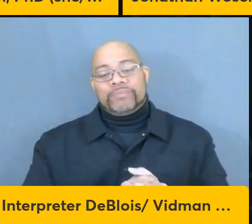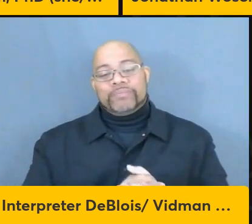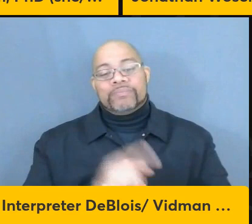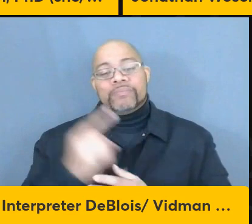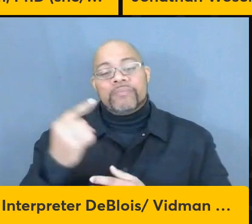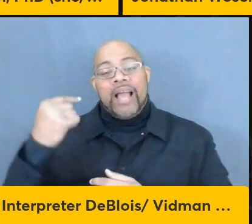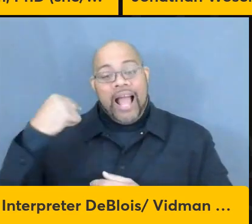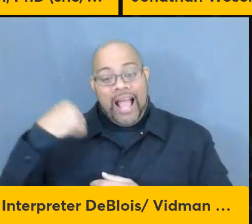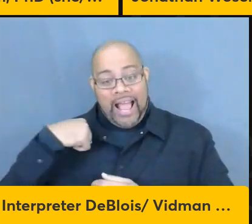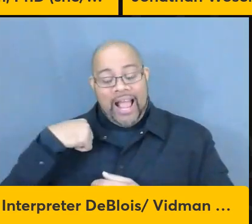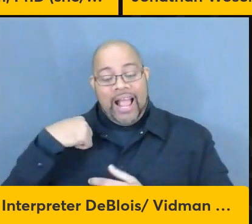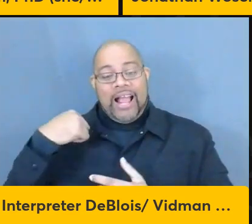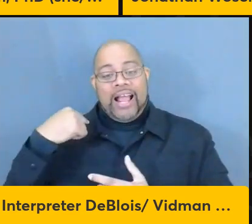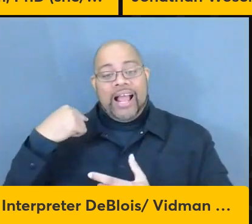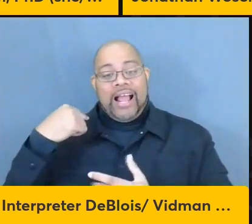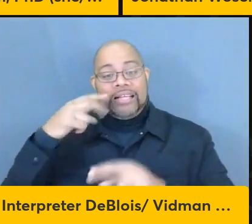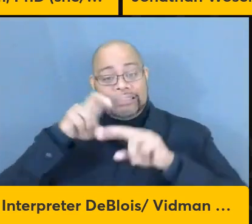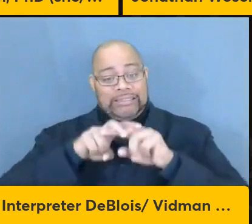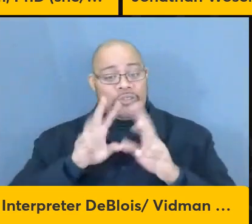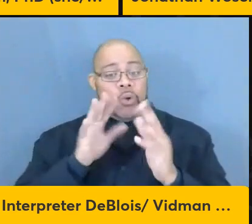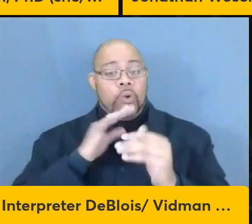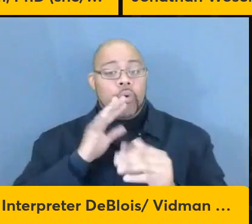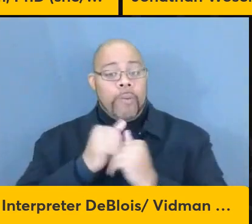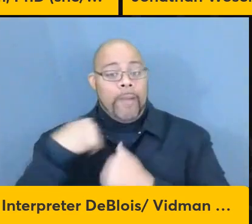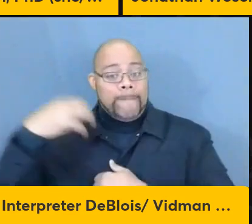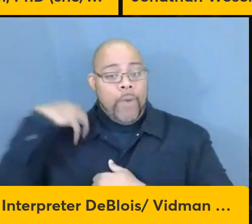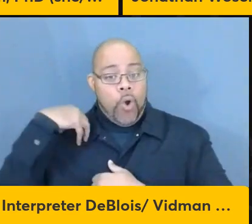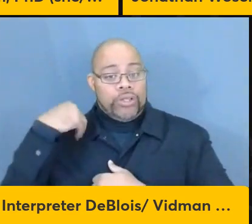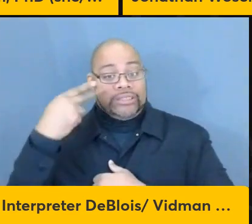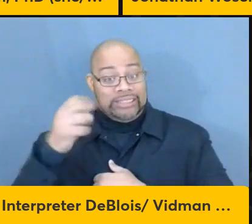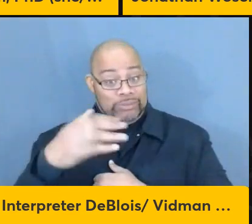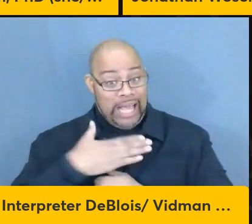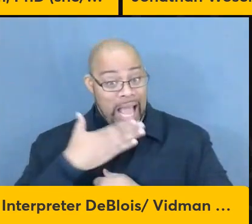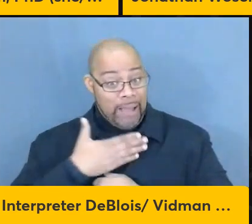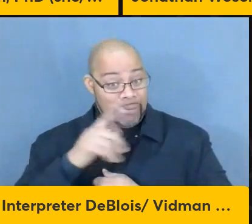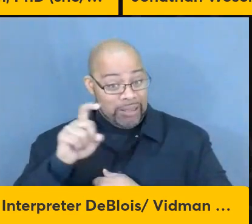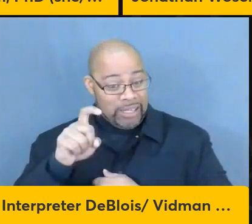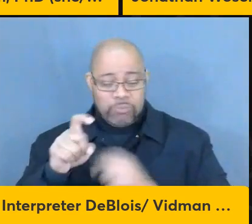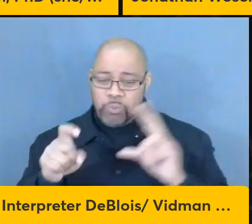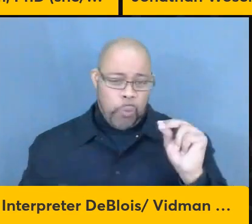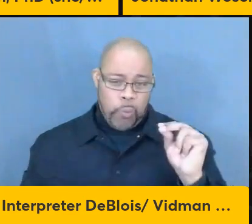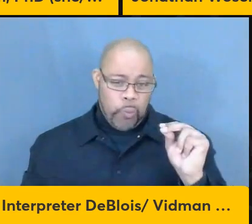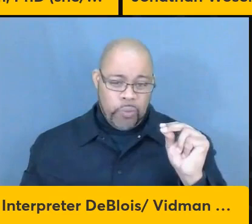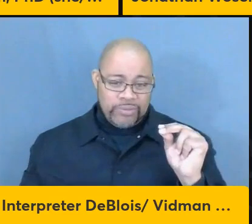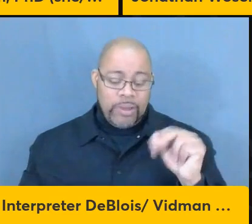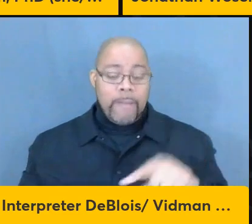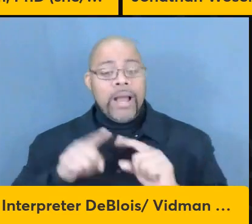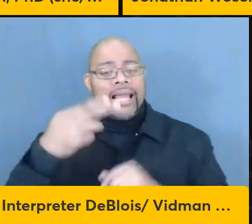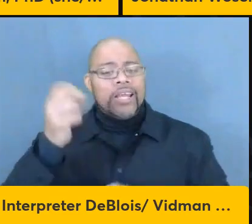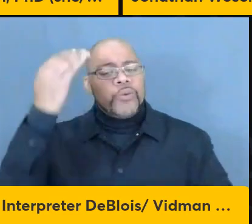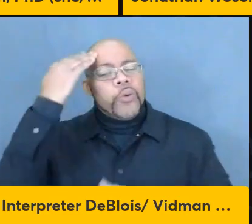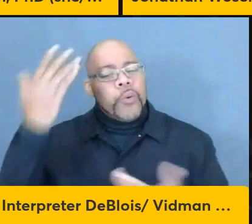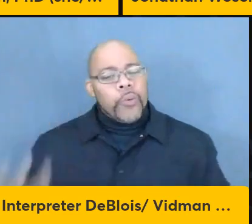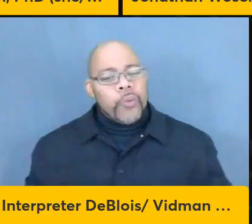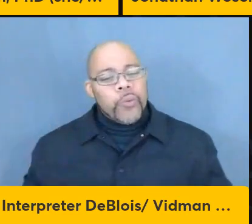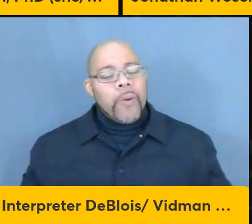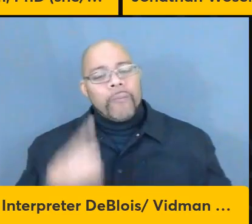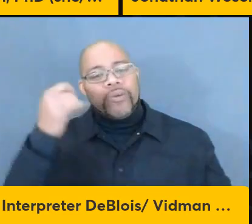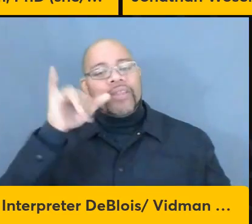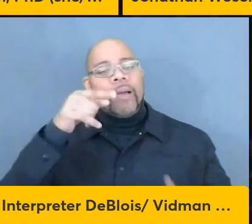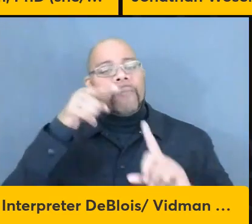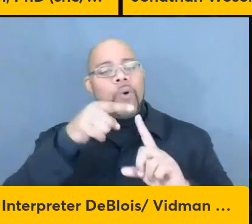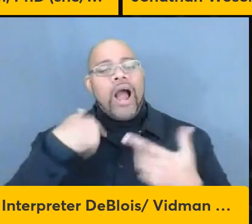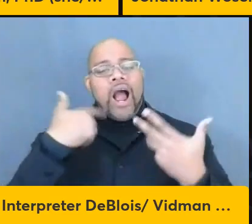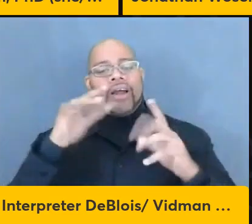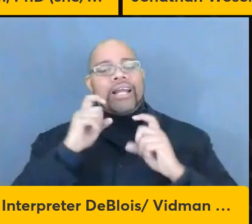I sat down and talked to my boss. And was he happy? No, but he knew, because at that point